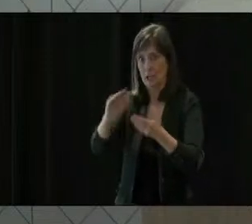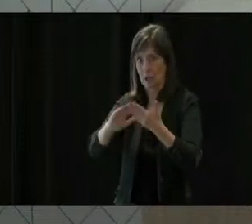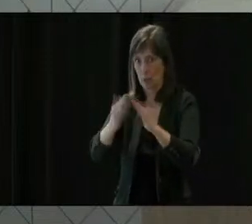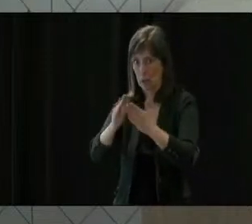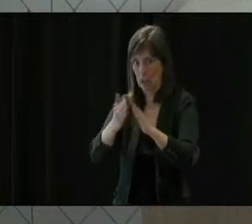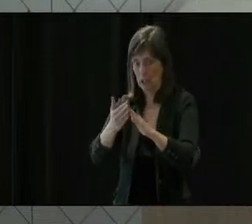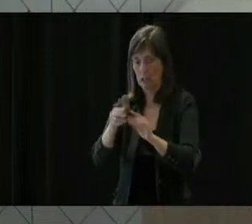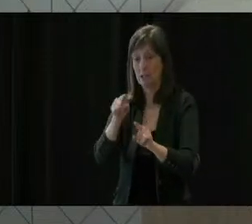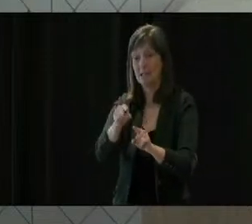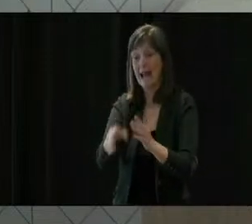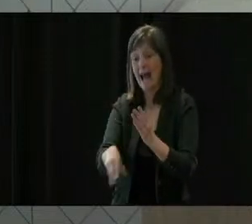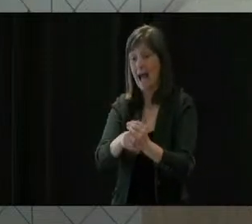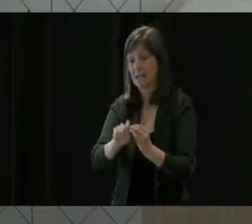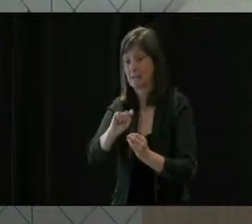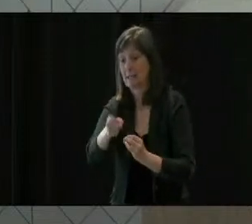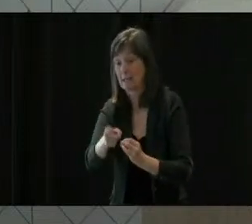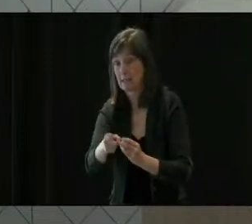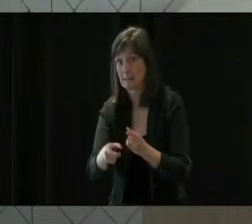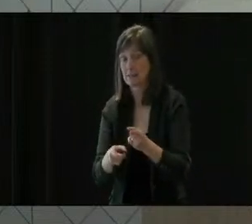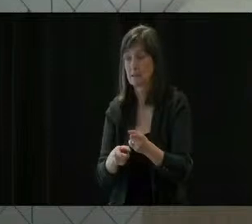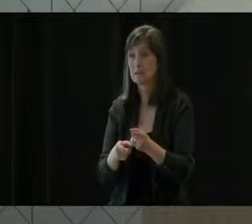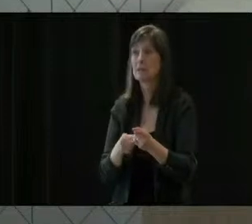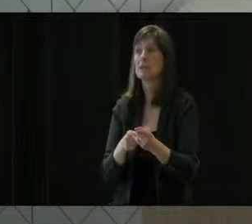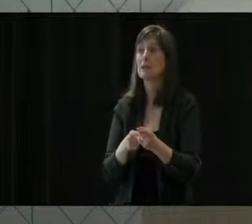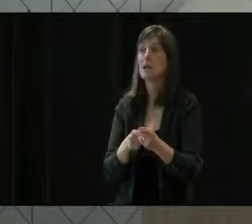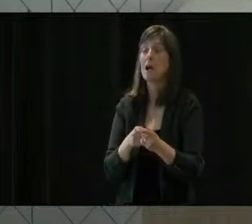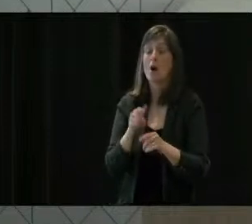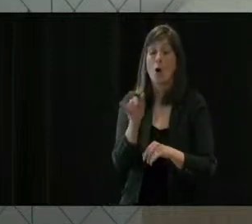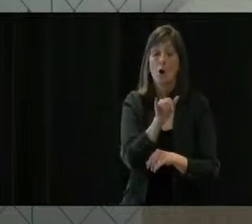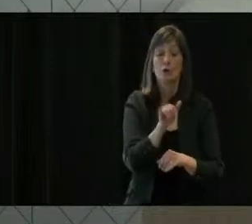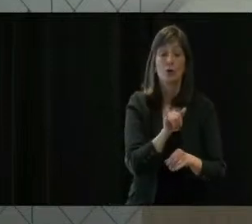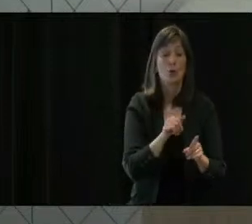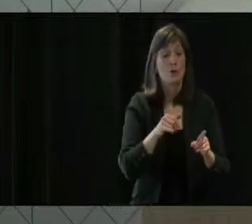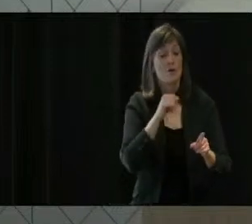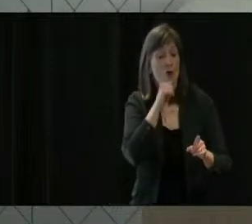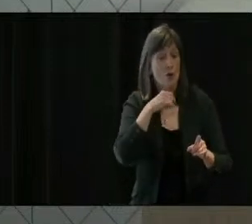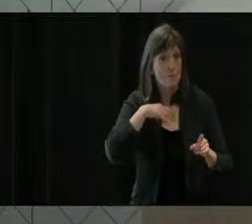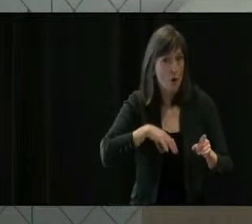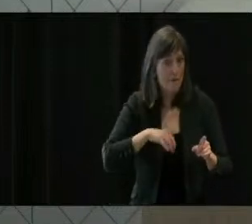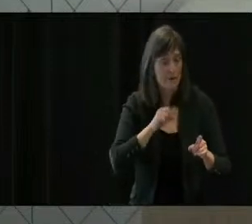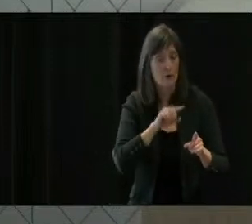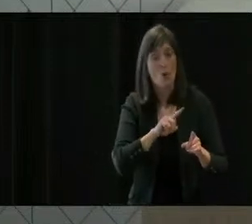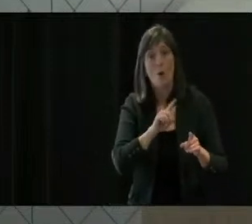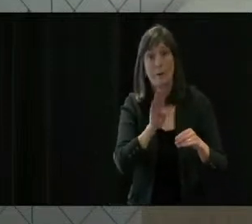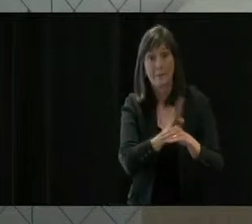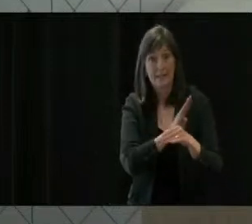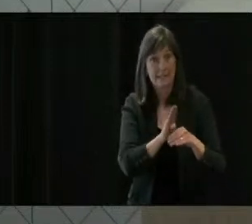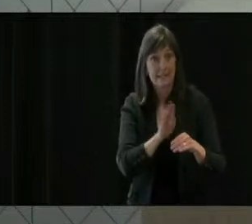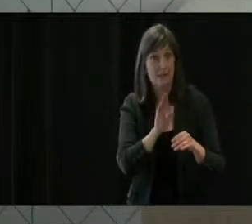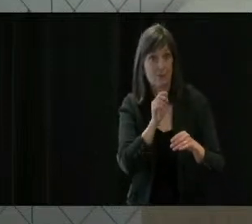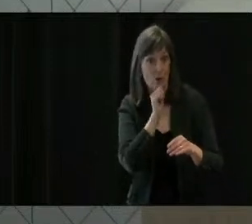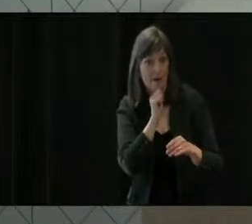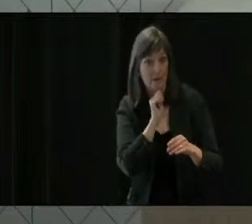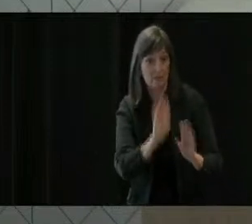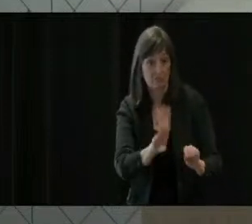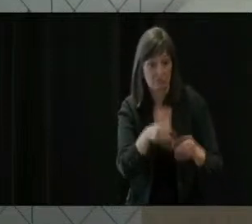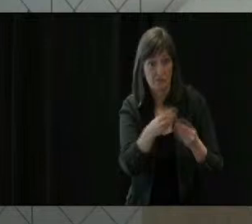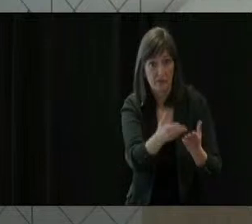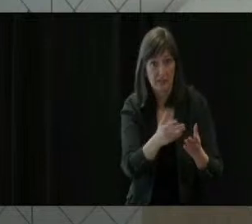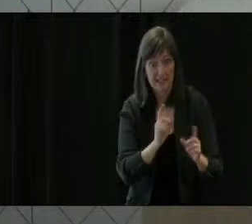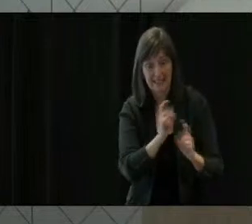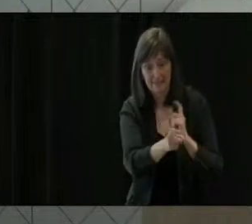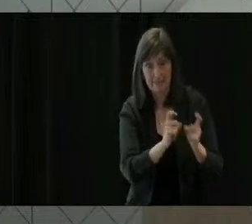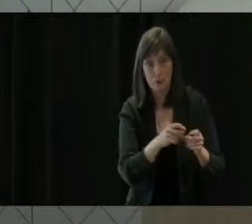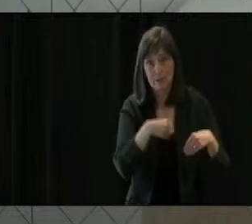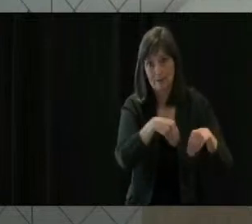what services and how they deliver them, looking to more privatize or not-for-profit, what were the talks regarding regionalization and looking